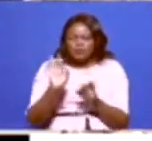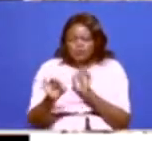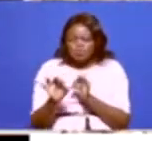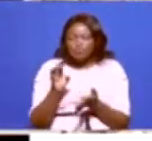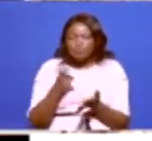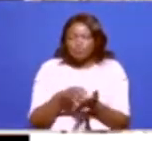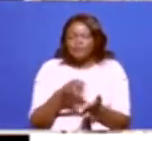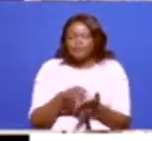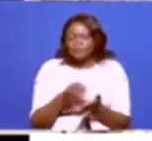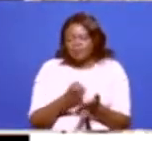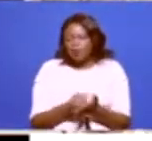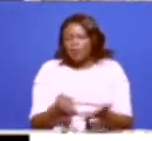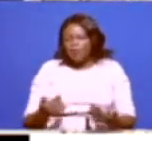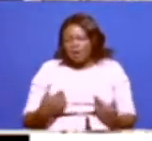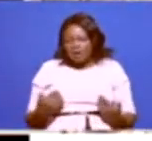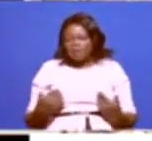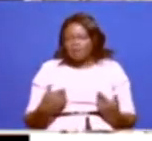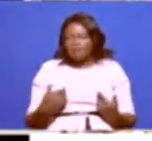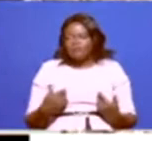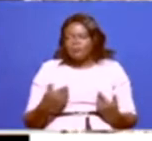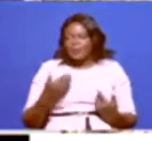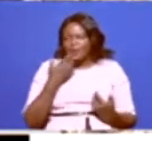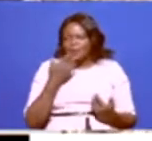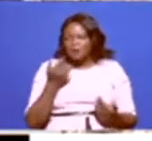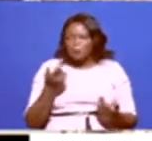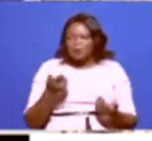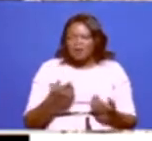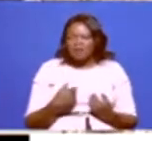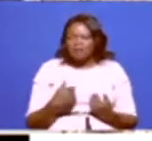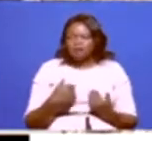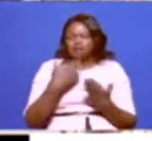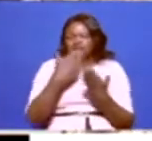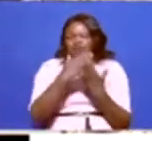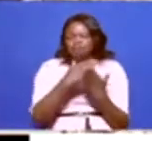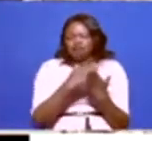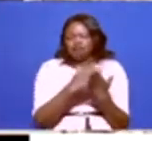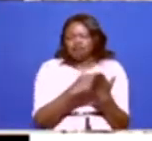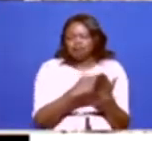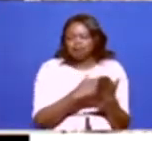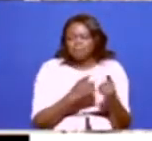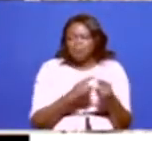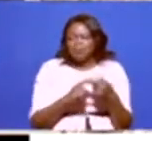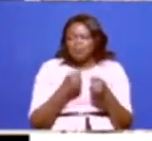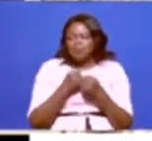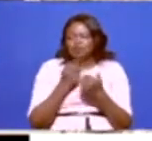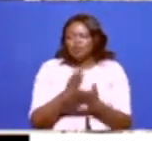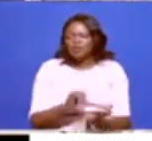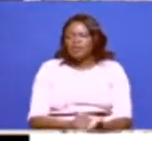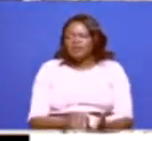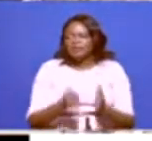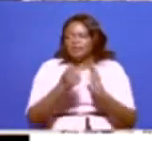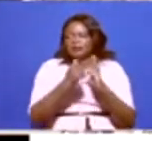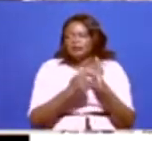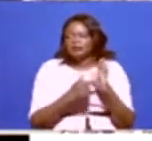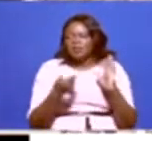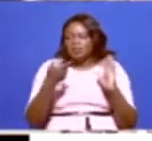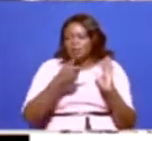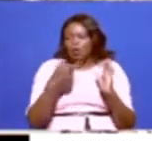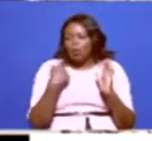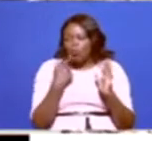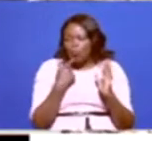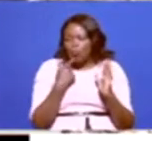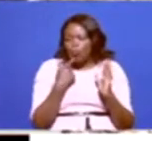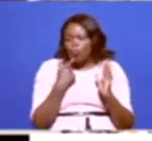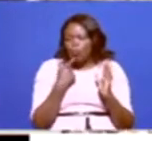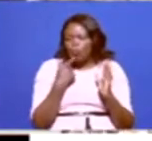zimewekwa pamoja. Tuweze kuwa na nakala ya mbalimbali ili tuweze kuona hizo list ni akina nani wamewekwa huko na